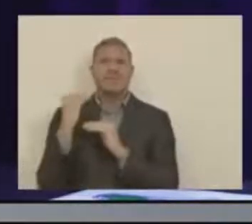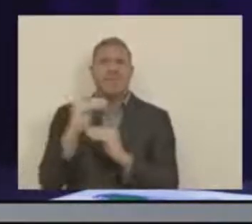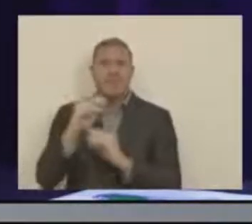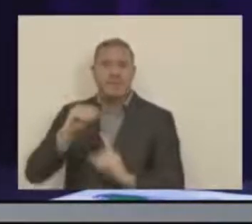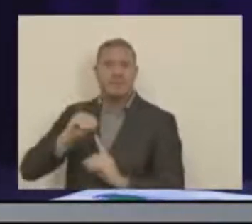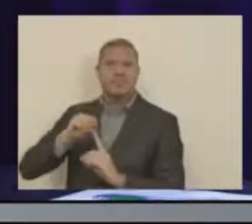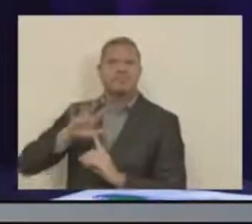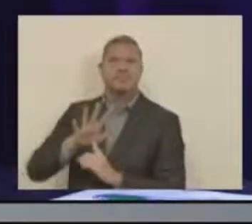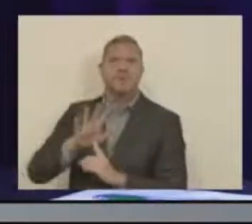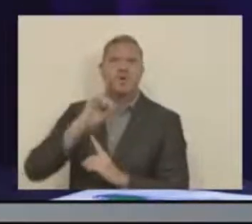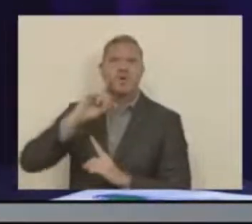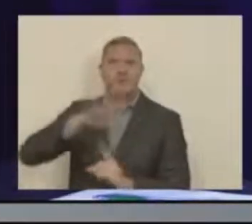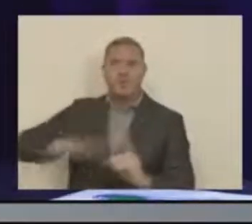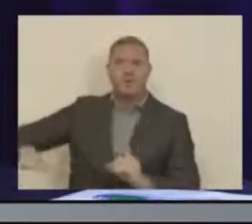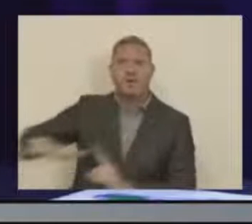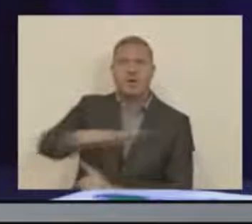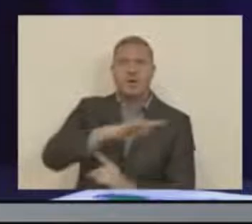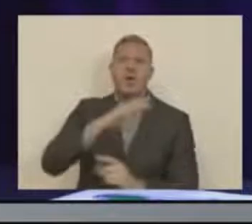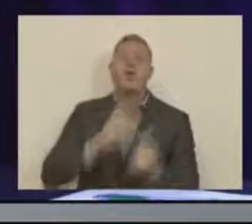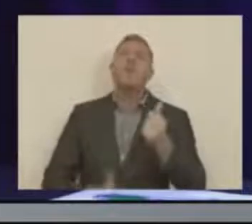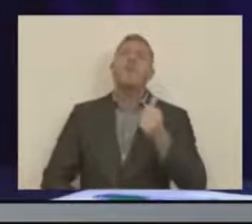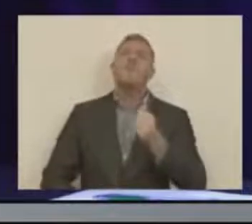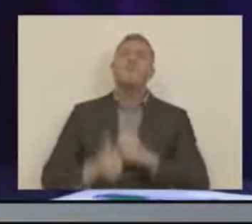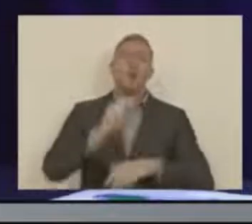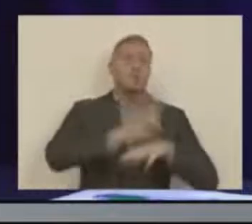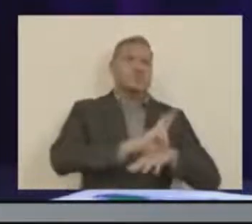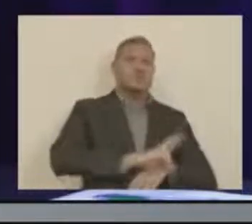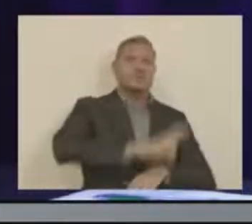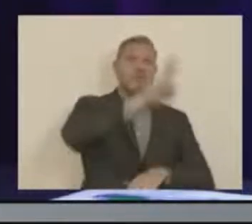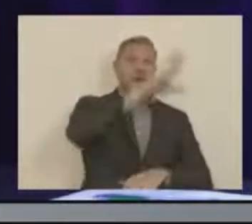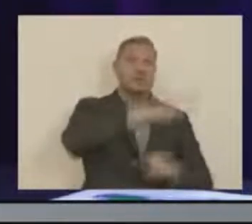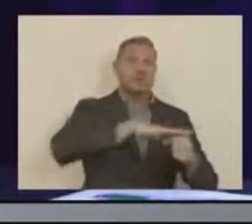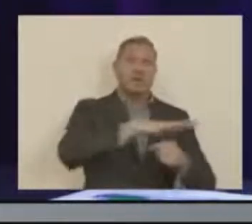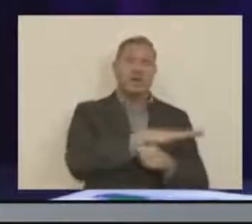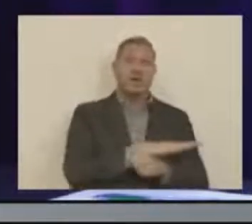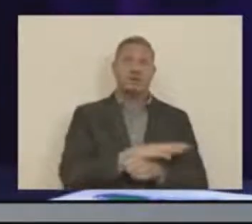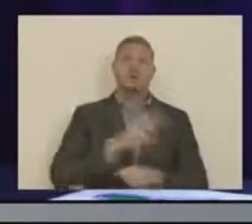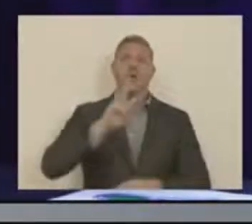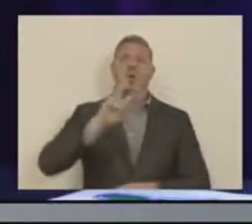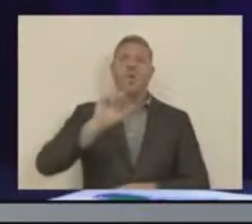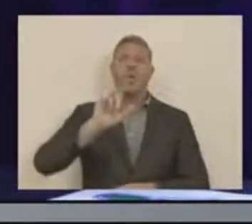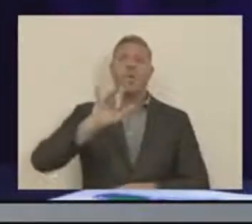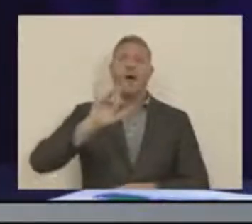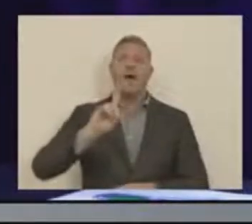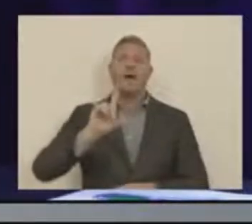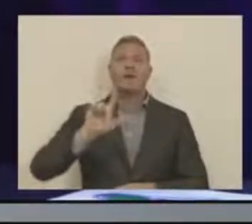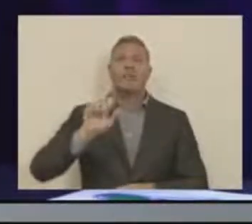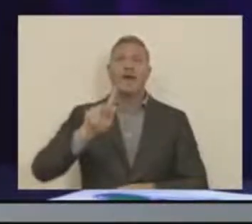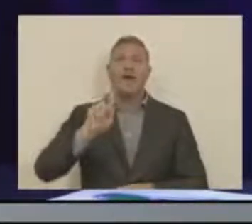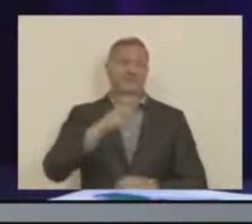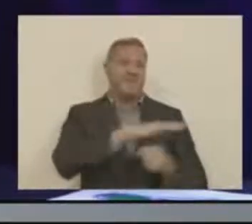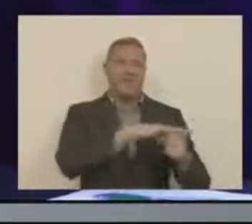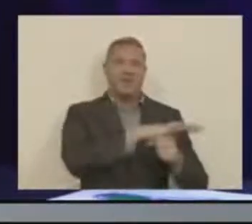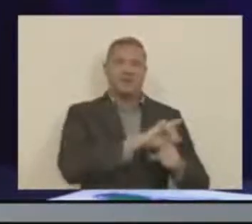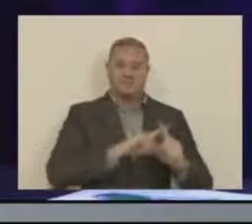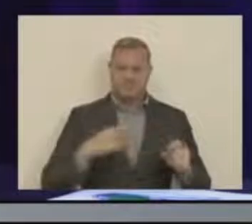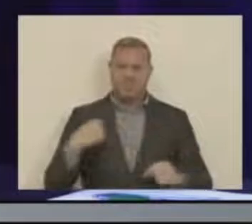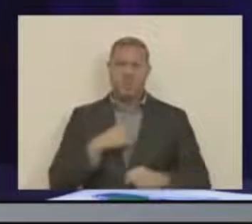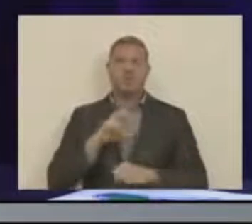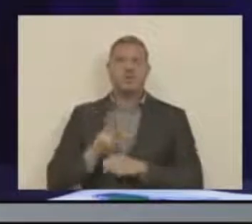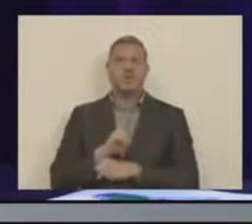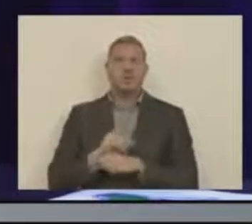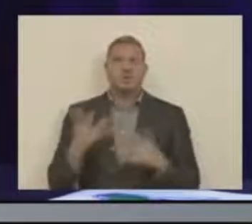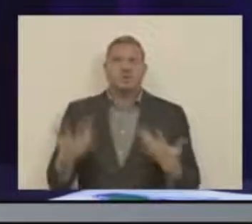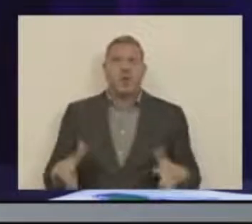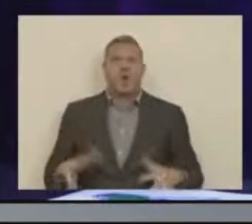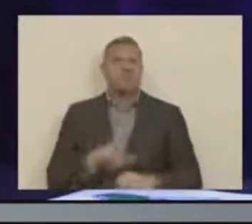traditional ground launch bases are actually on protected wildlife reserves, and our air launch allows us to use existing airport runways, which